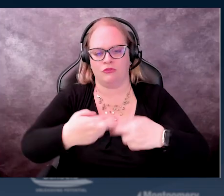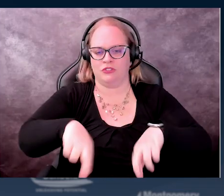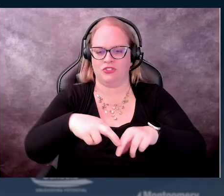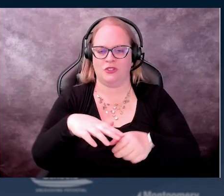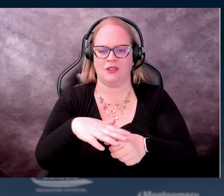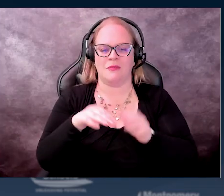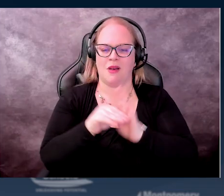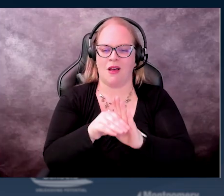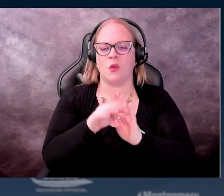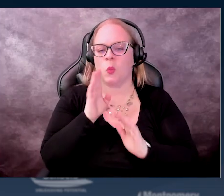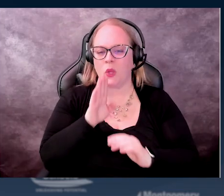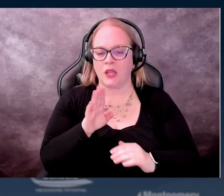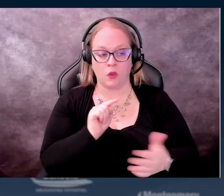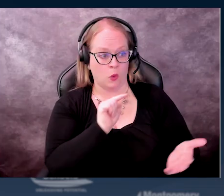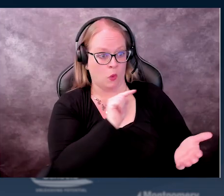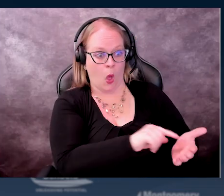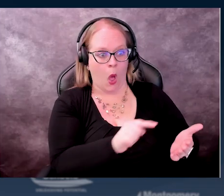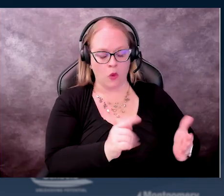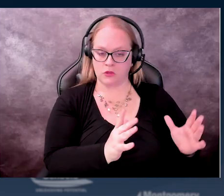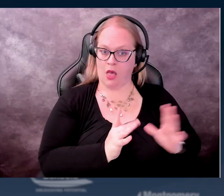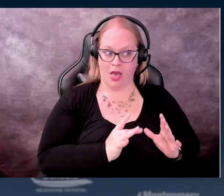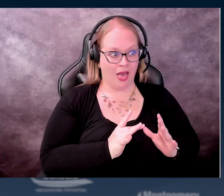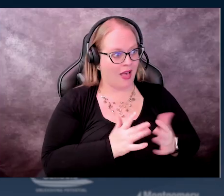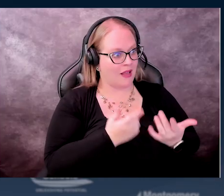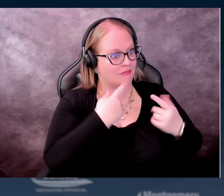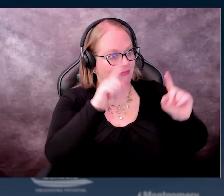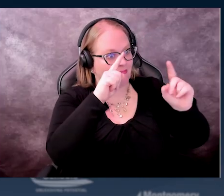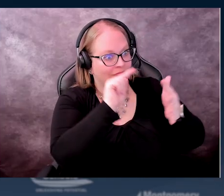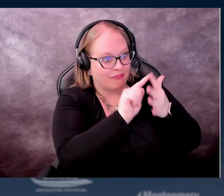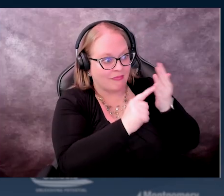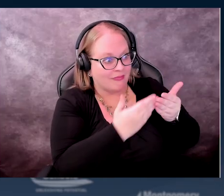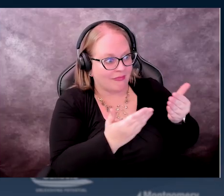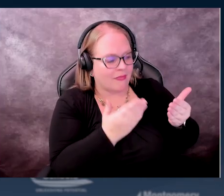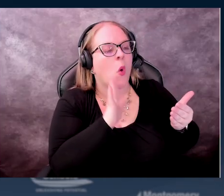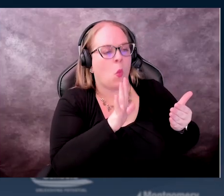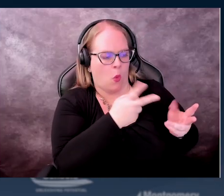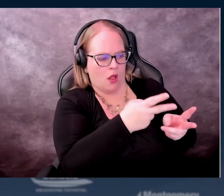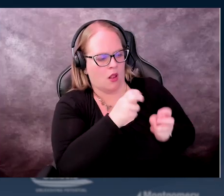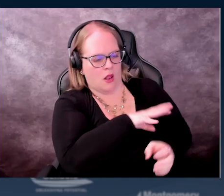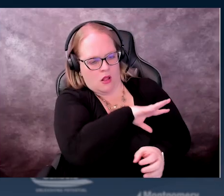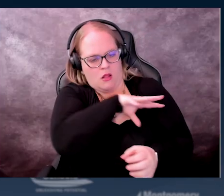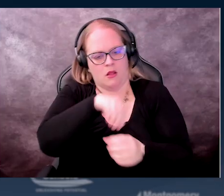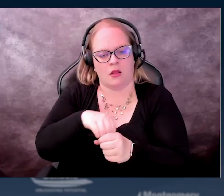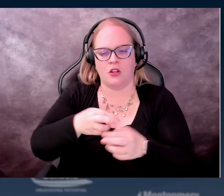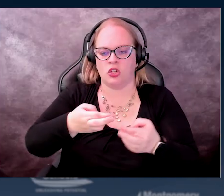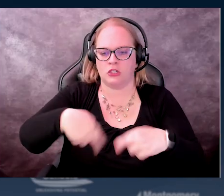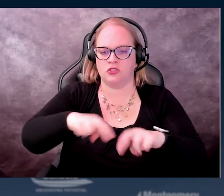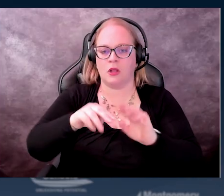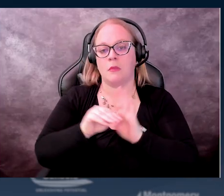be reflected in the regional, be reflected in the model going forward.